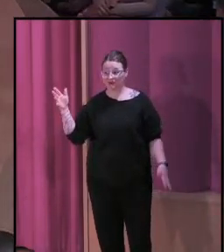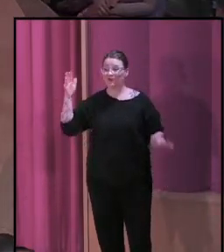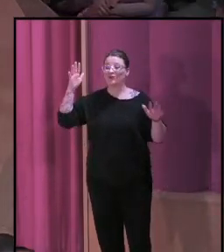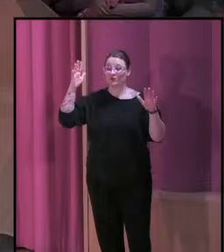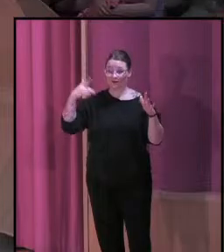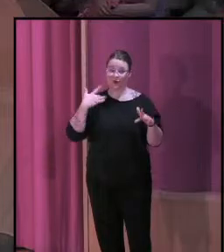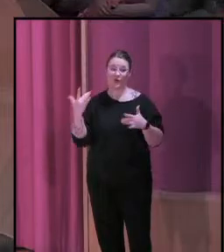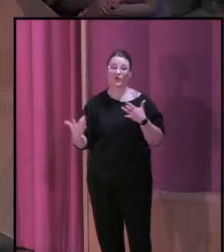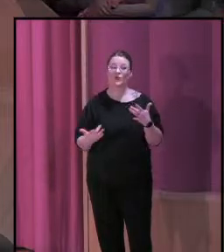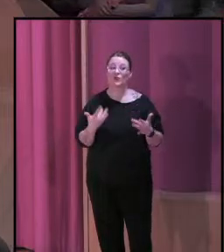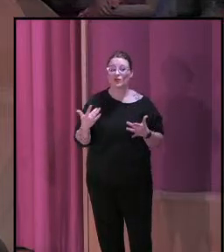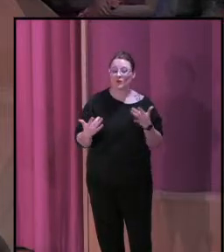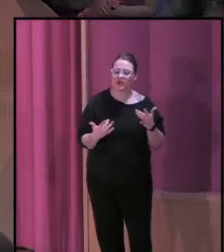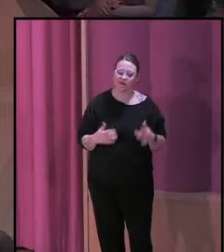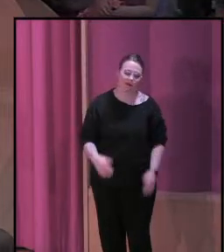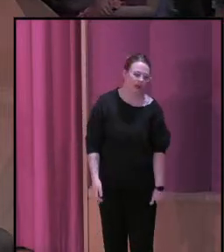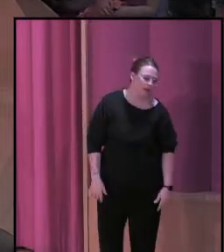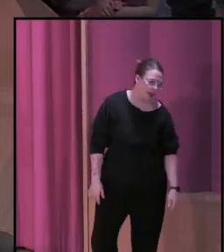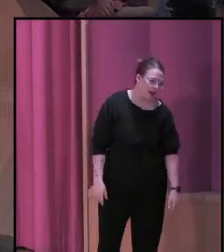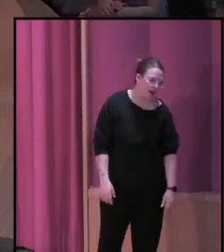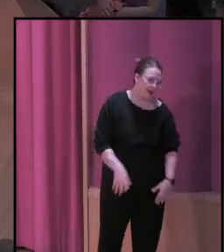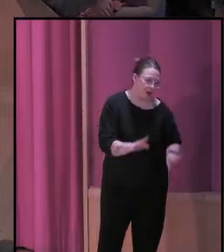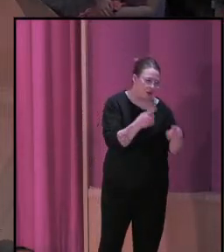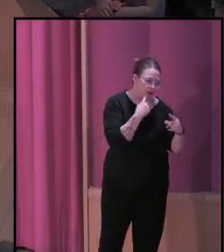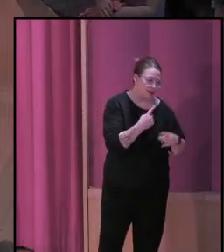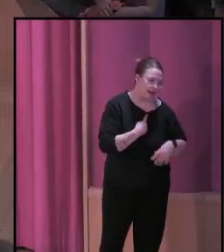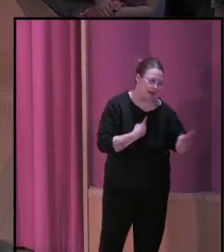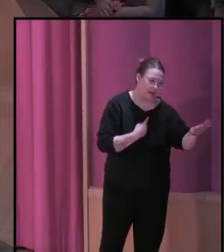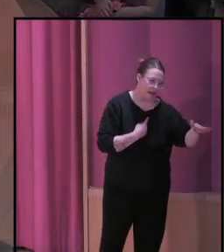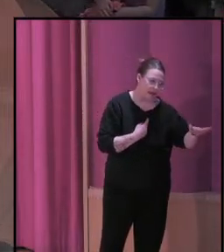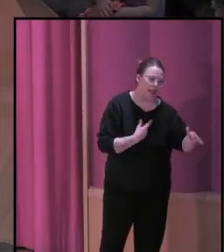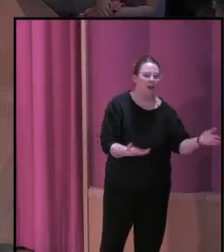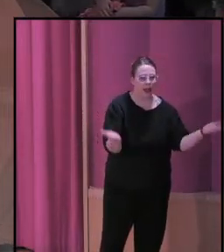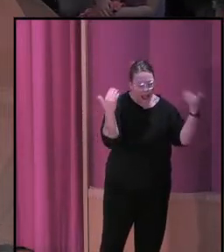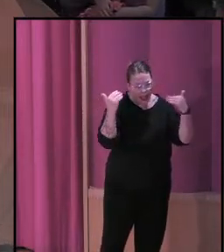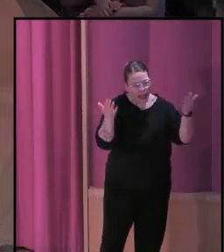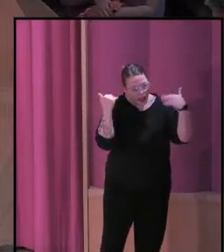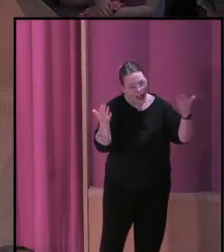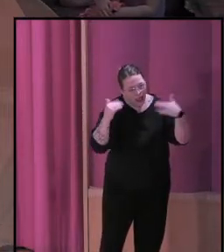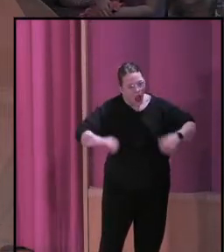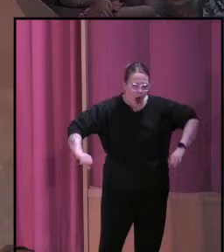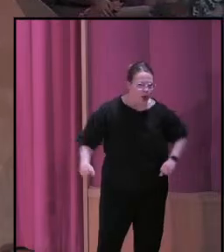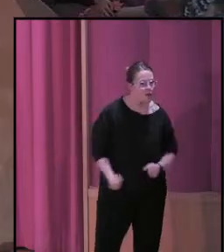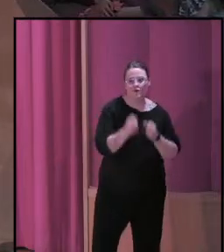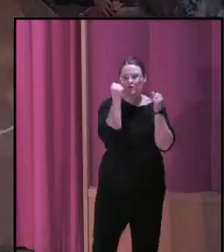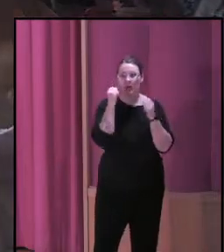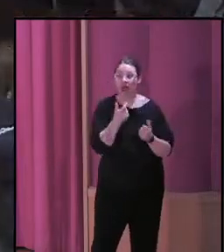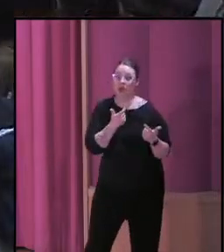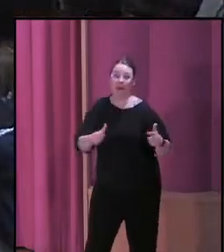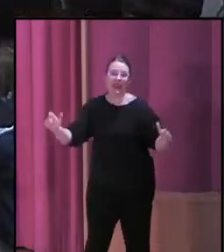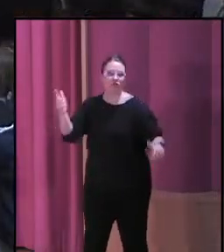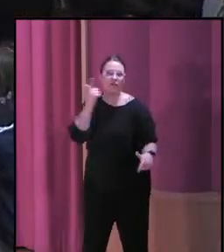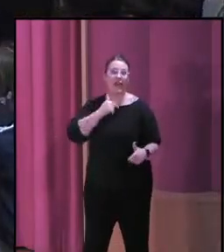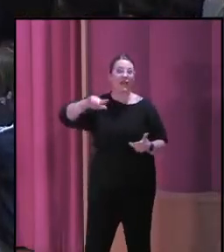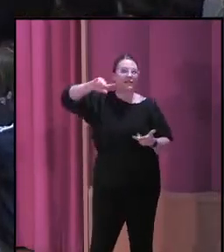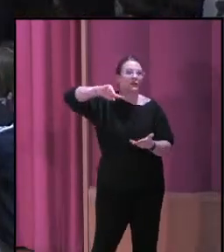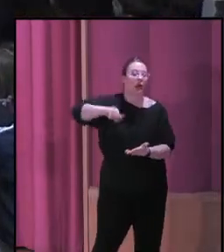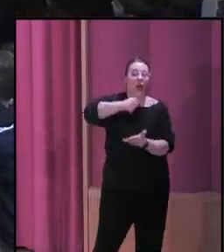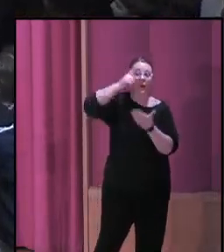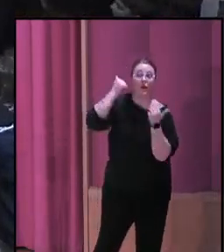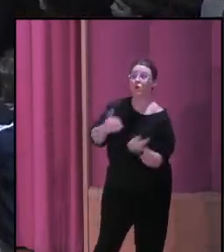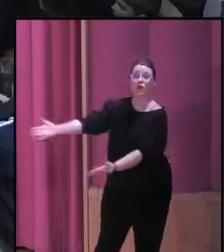That was pretty good, but let's try it again, this time as a group, together, with gusto, the big red